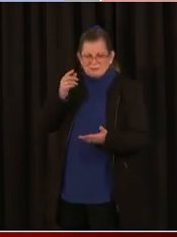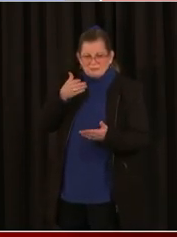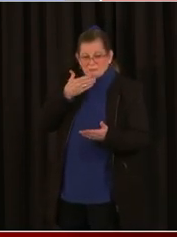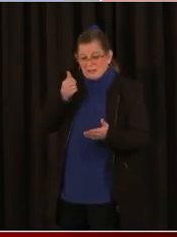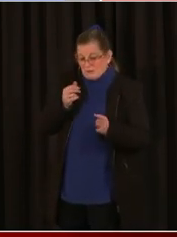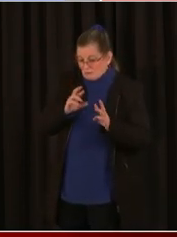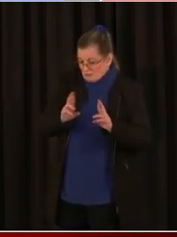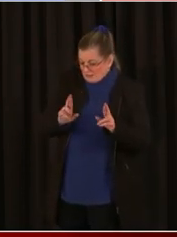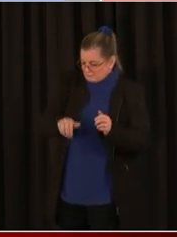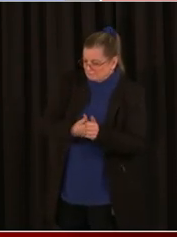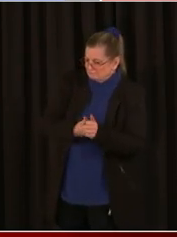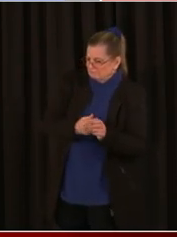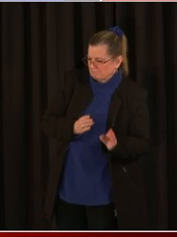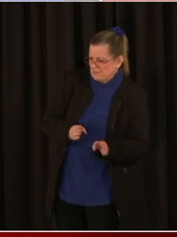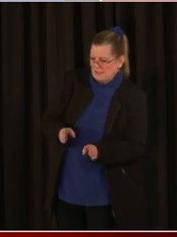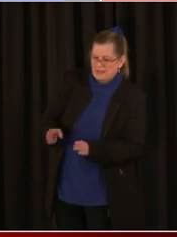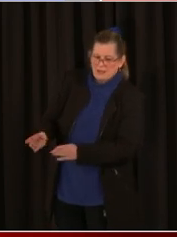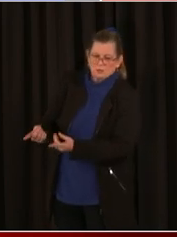approach.